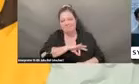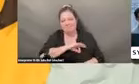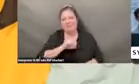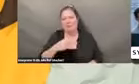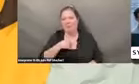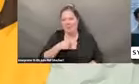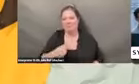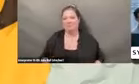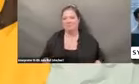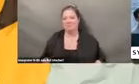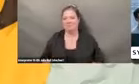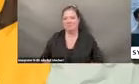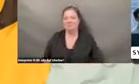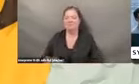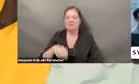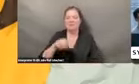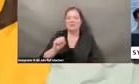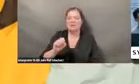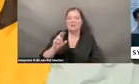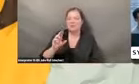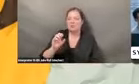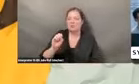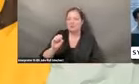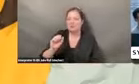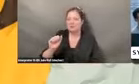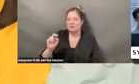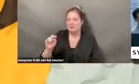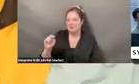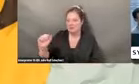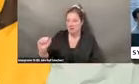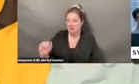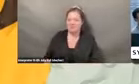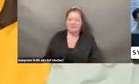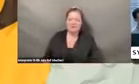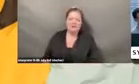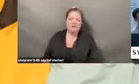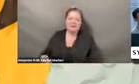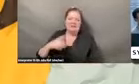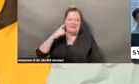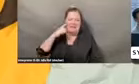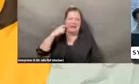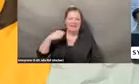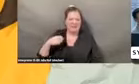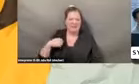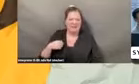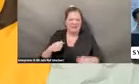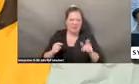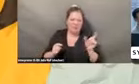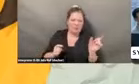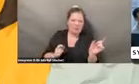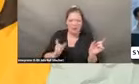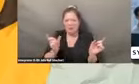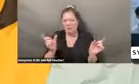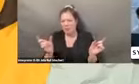So I think another more common issue with terminology and the meaning of things is really the kind of